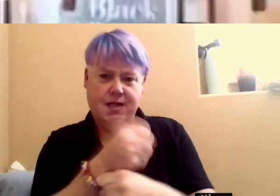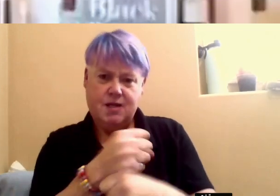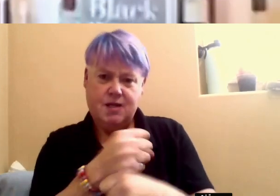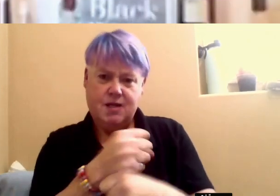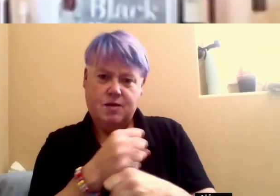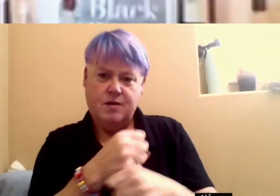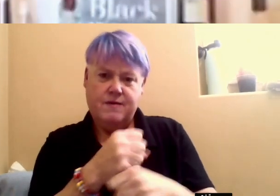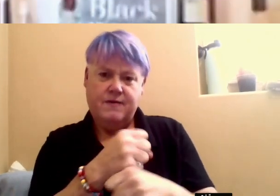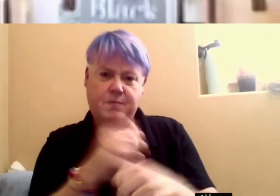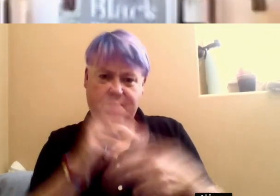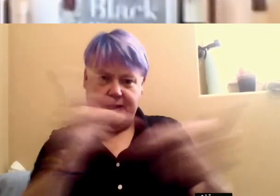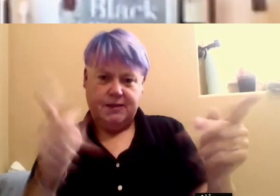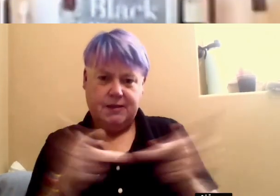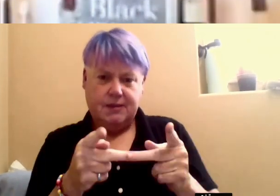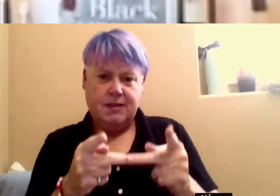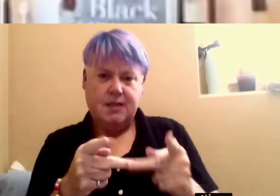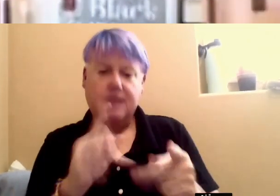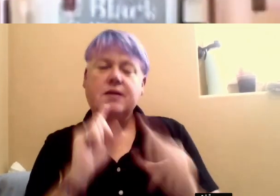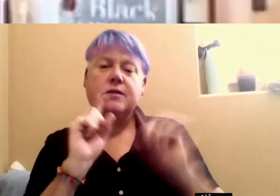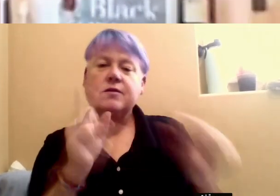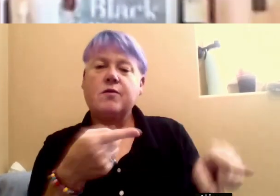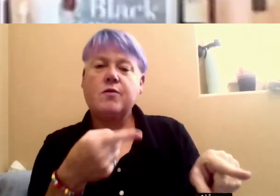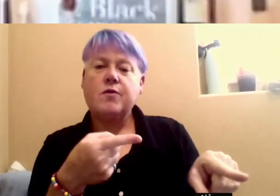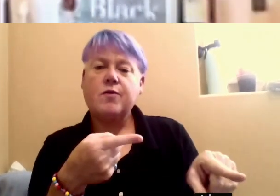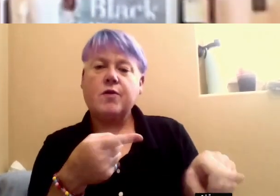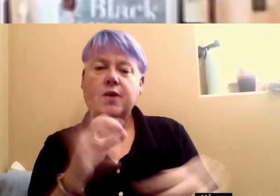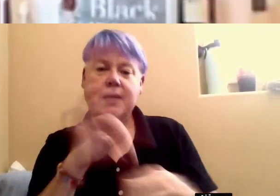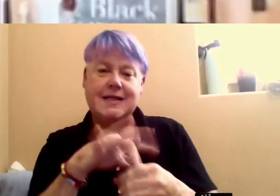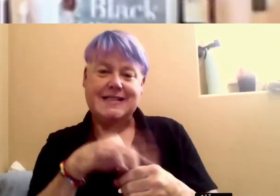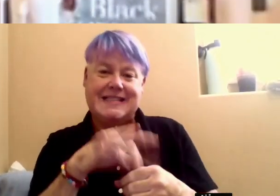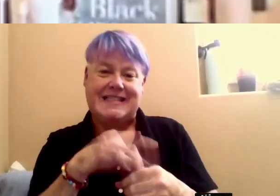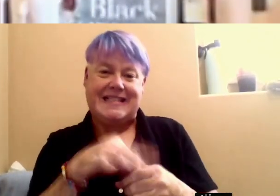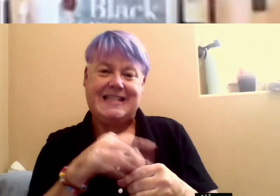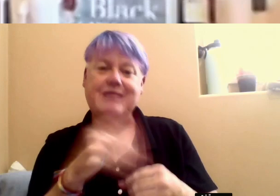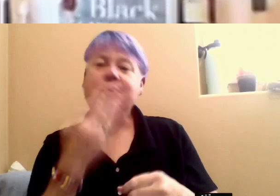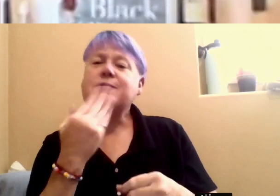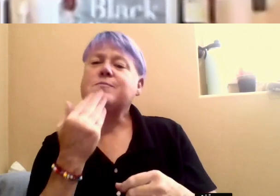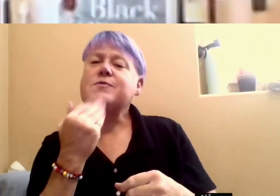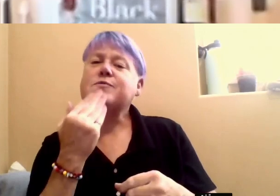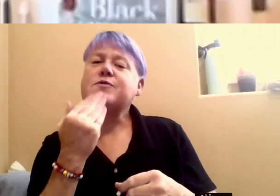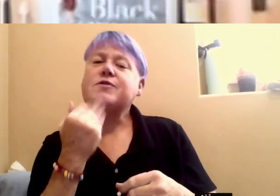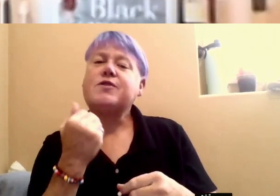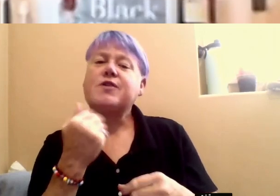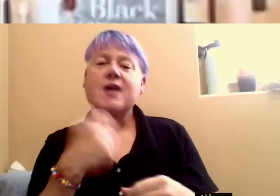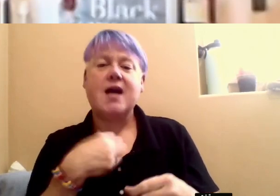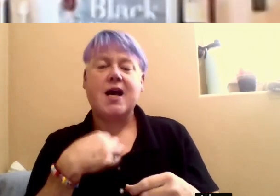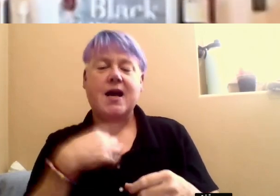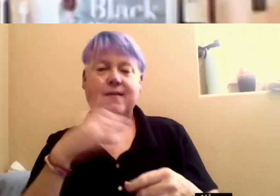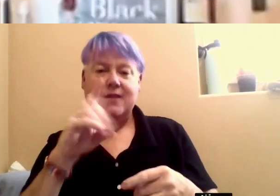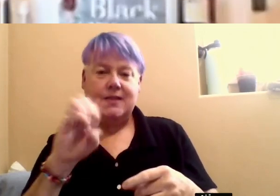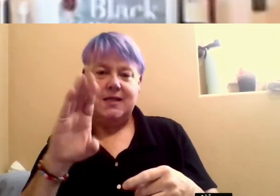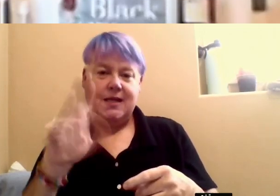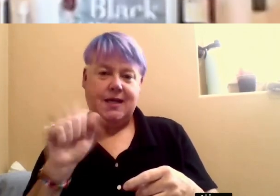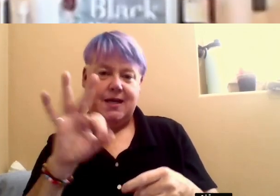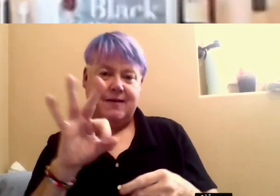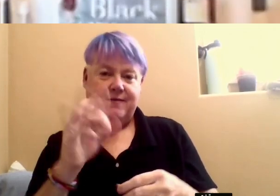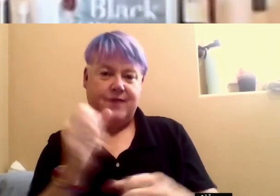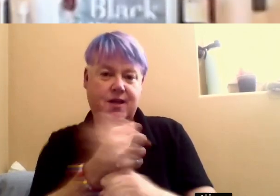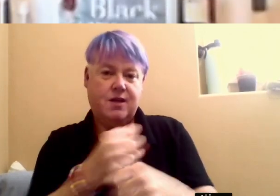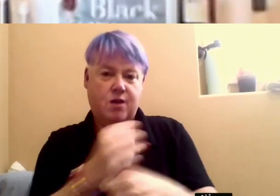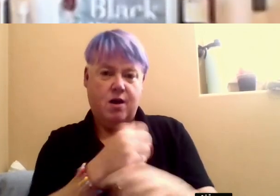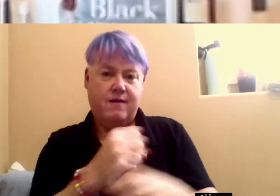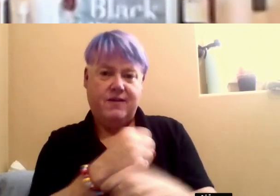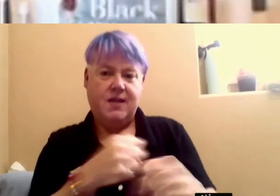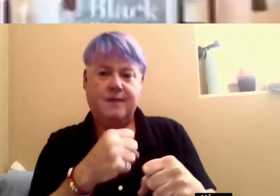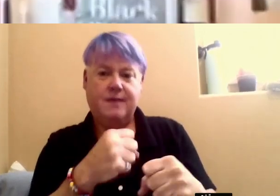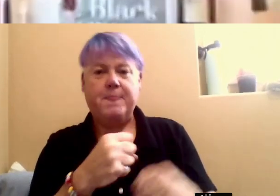work. He's ordered an Earl Grey tea with some sweetener. I have a decaf coffee splashed with almond milk.